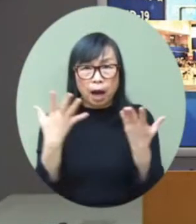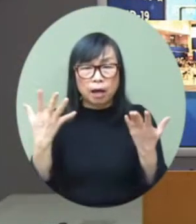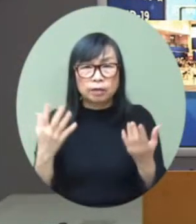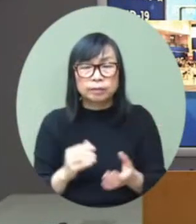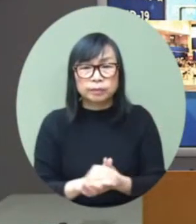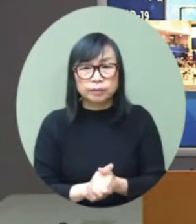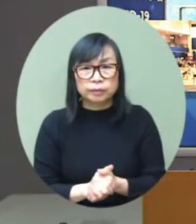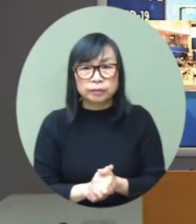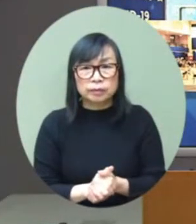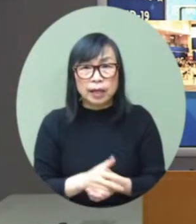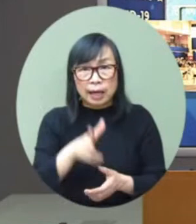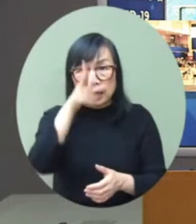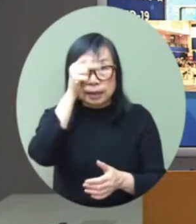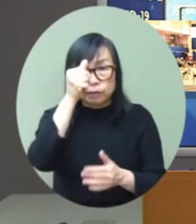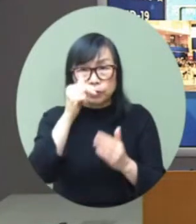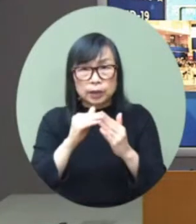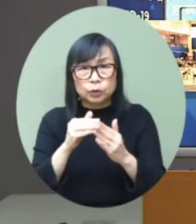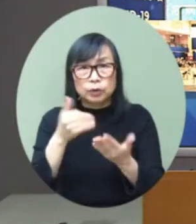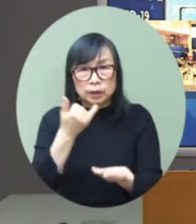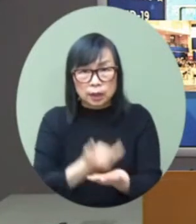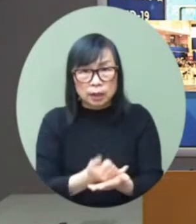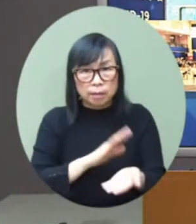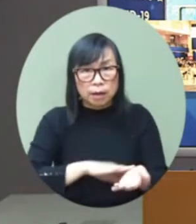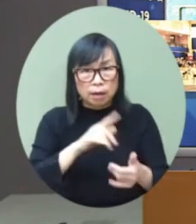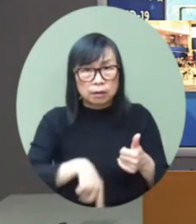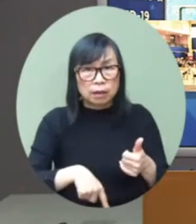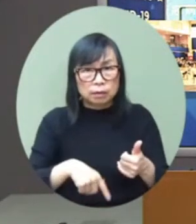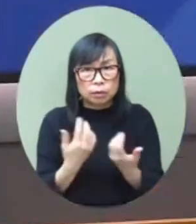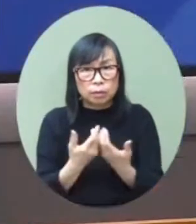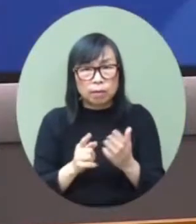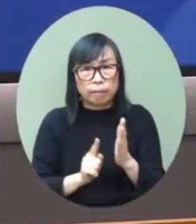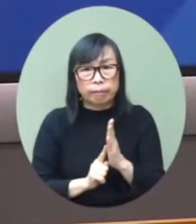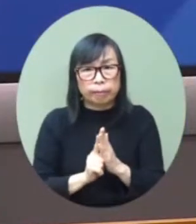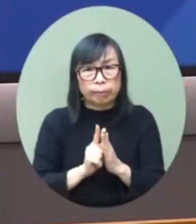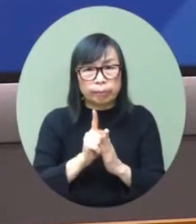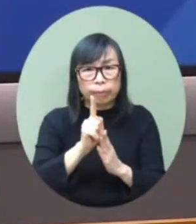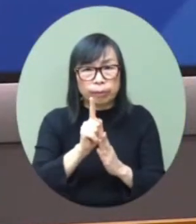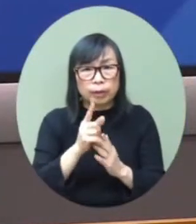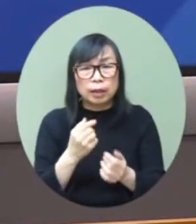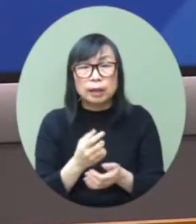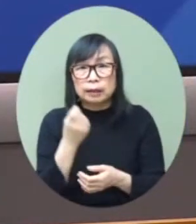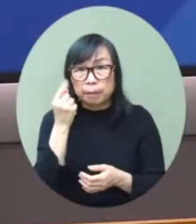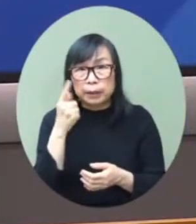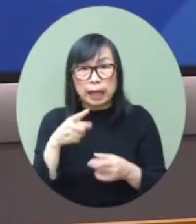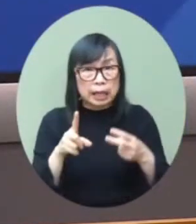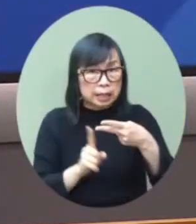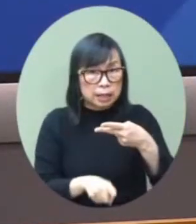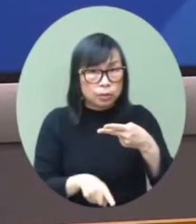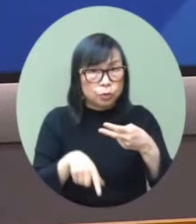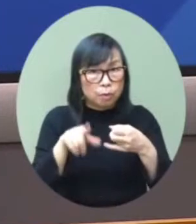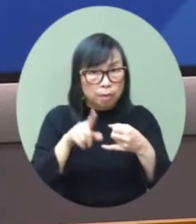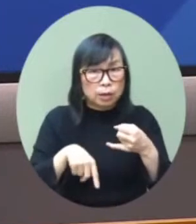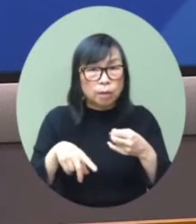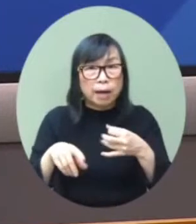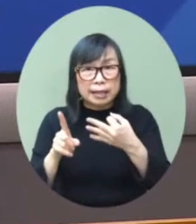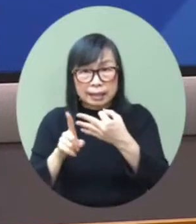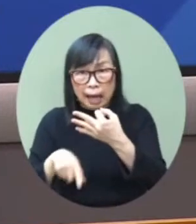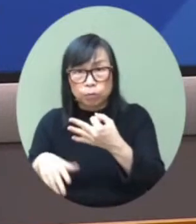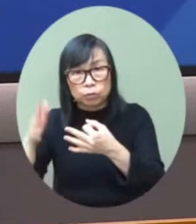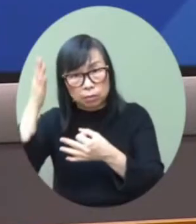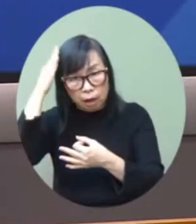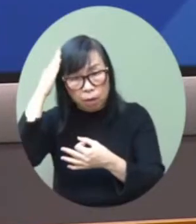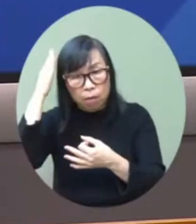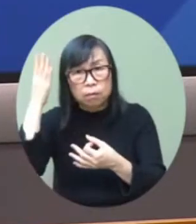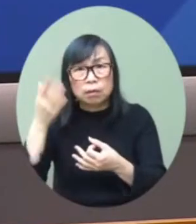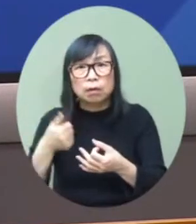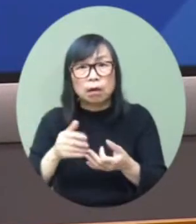And since the outbreak of the fifth wave, and the diseased patients in the public hospitals surged rapidly, especially from late